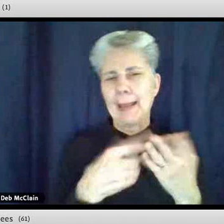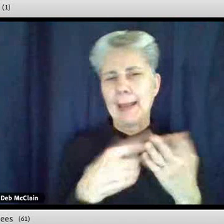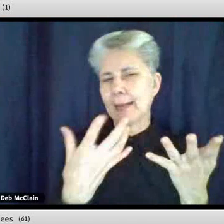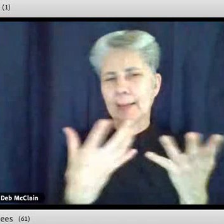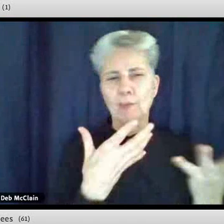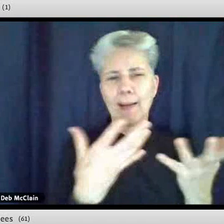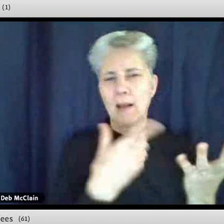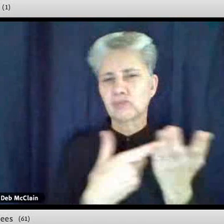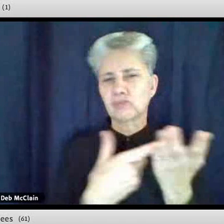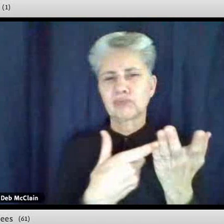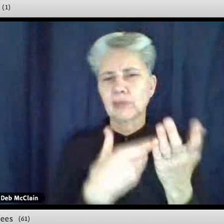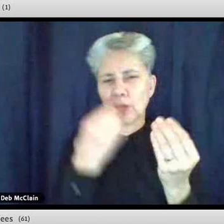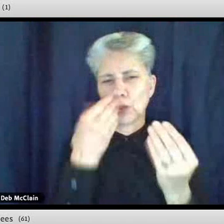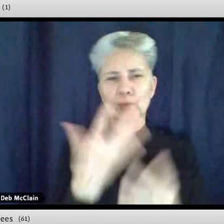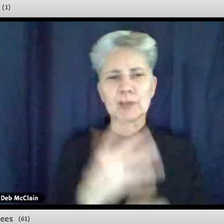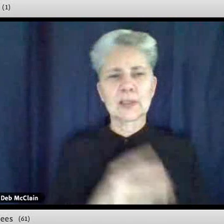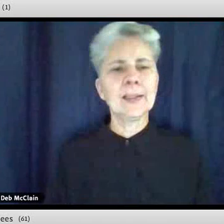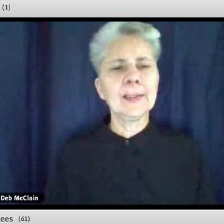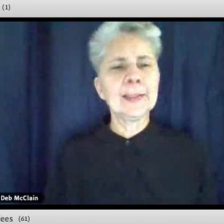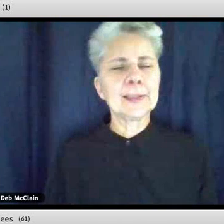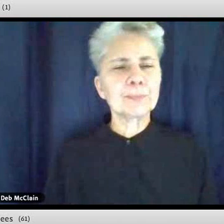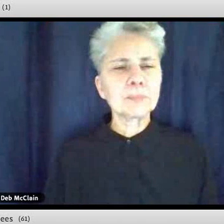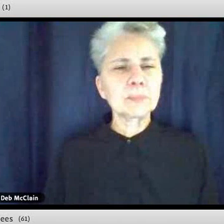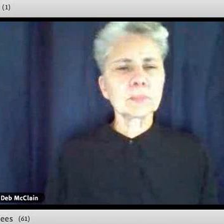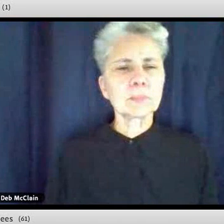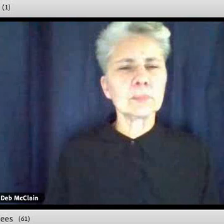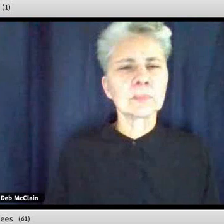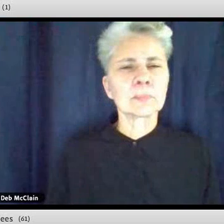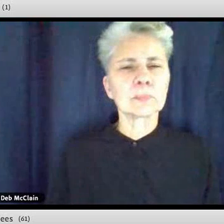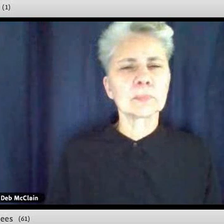And so that's kind of being debated in the news.